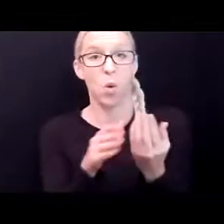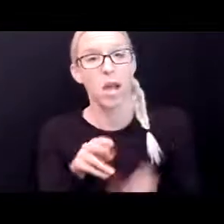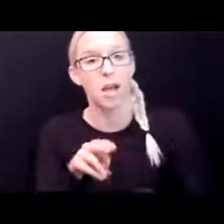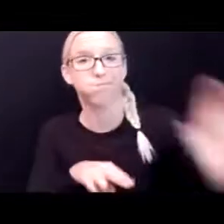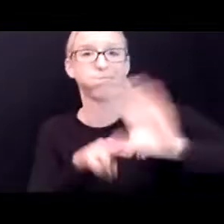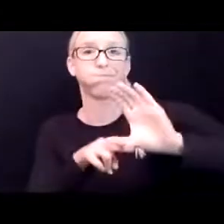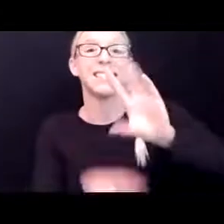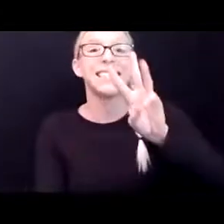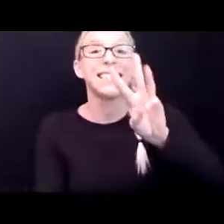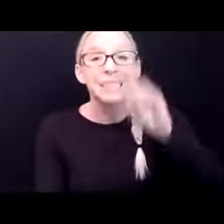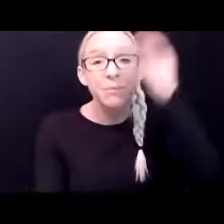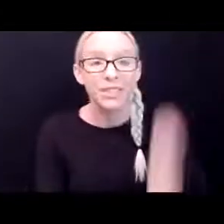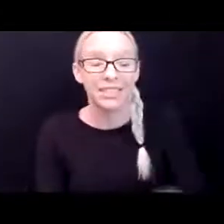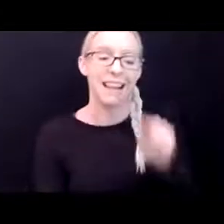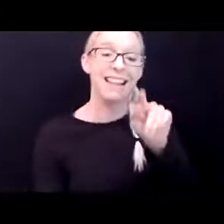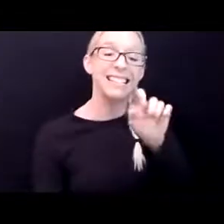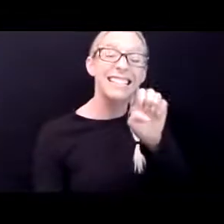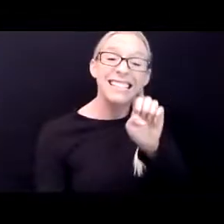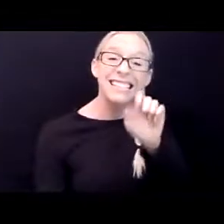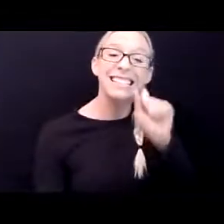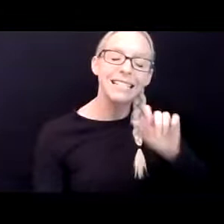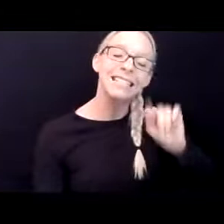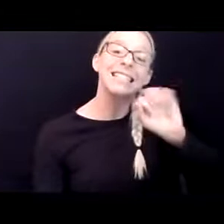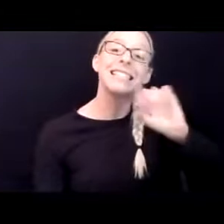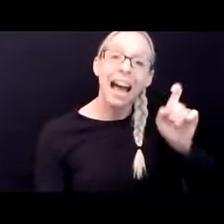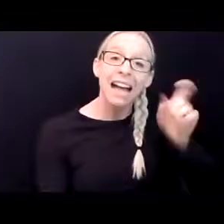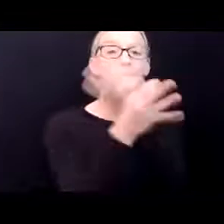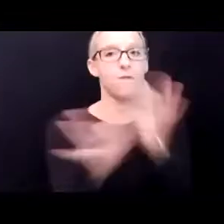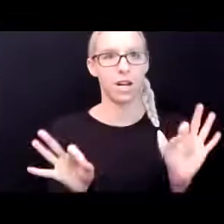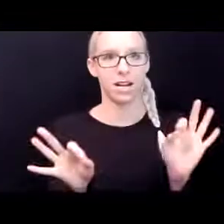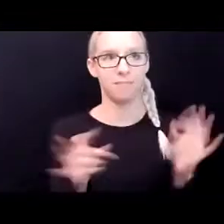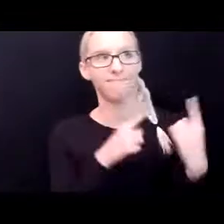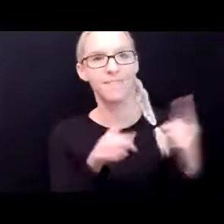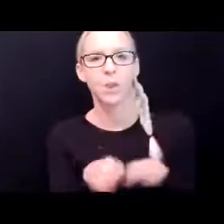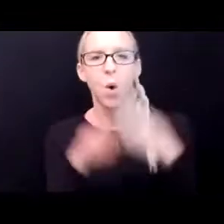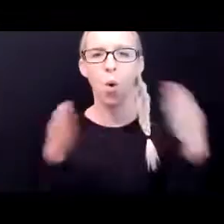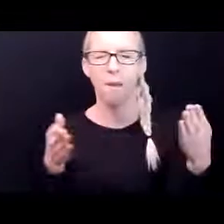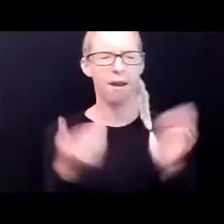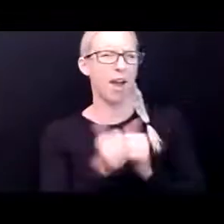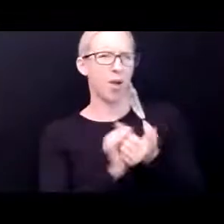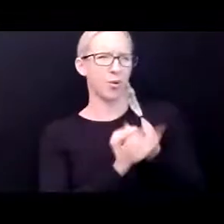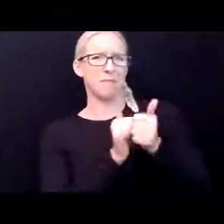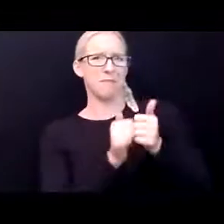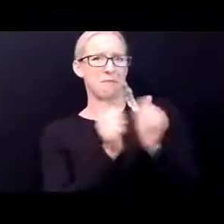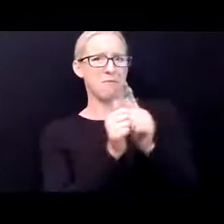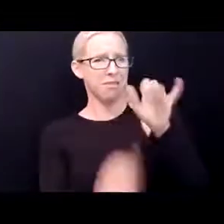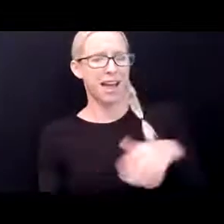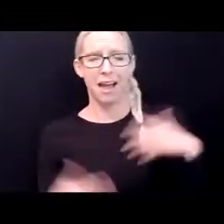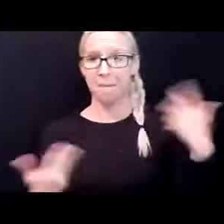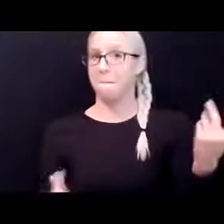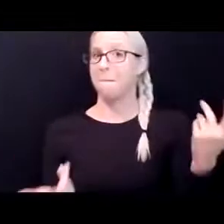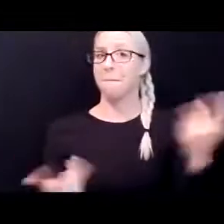tax-free since I opened the account for her. So that's really difficult to compete with at any level. And when we're